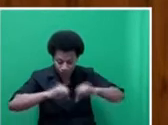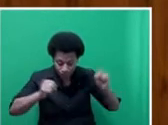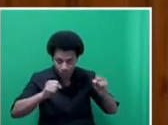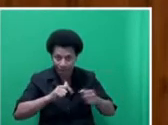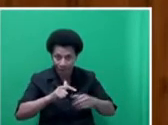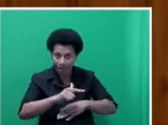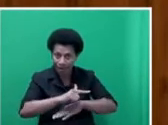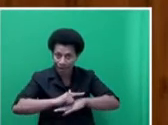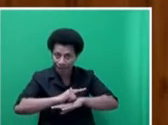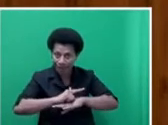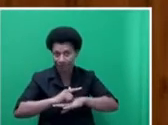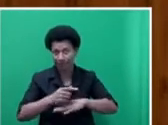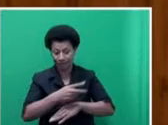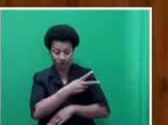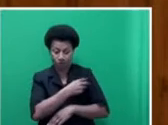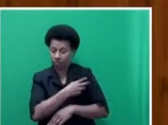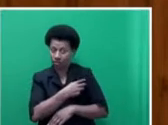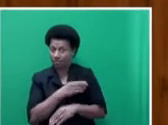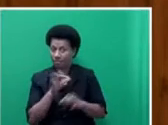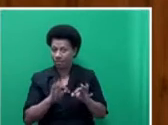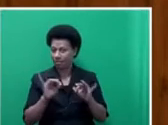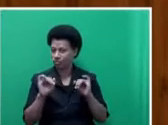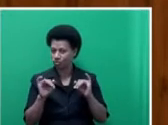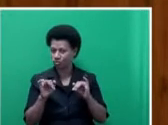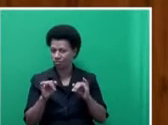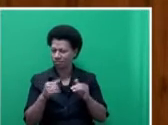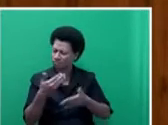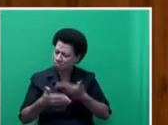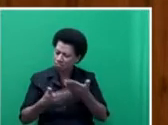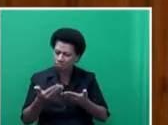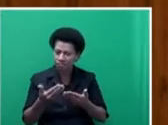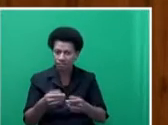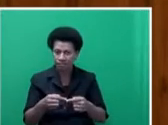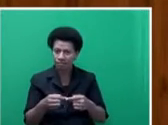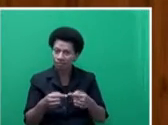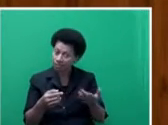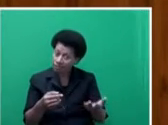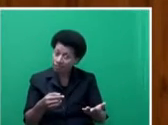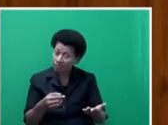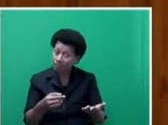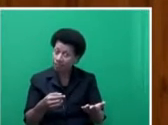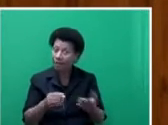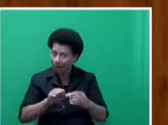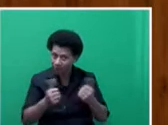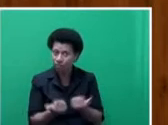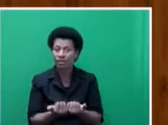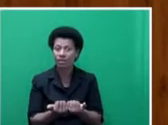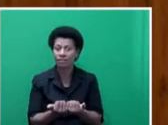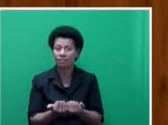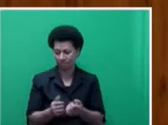was not an issue. It was well explained. Our members, opposition members sitting in the committee, they actually agreed. That's why it's not in